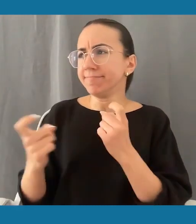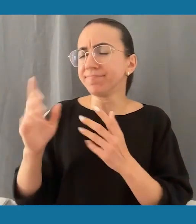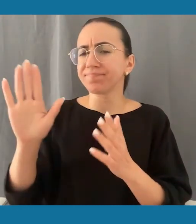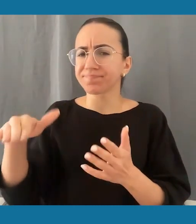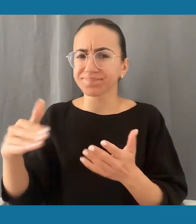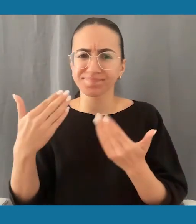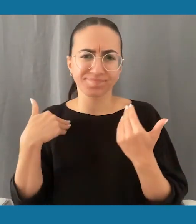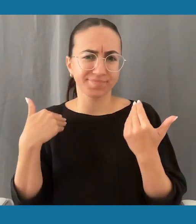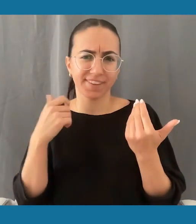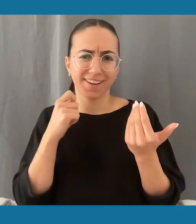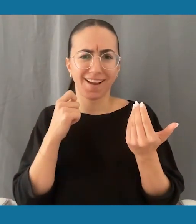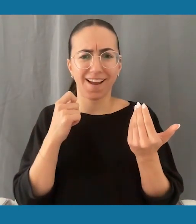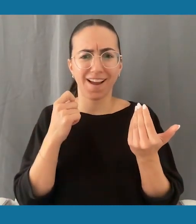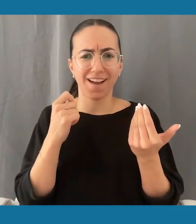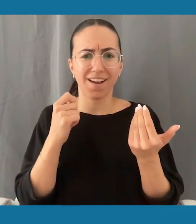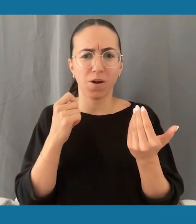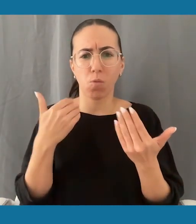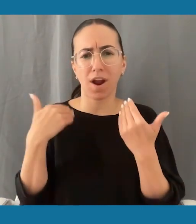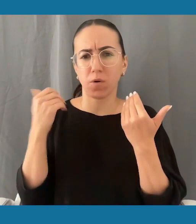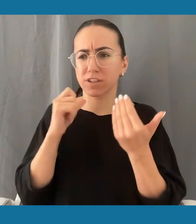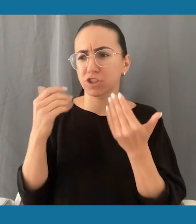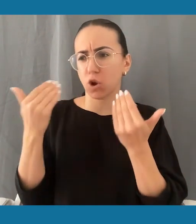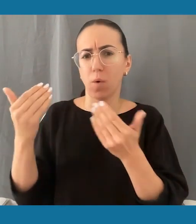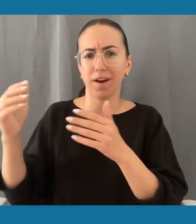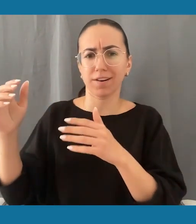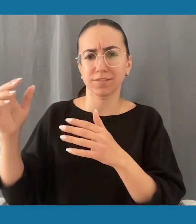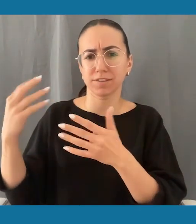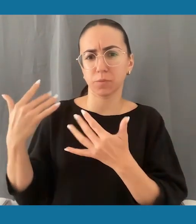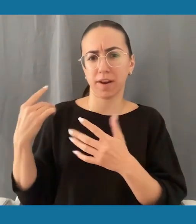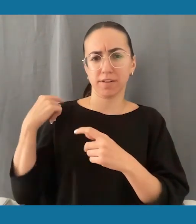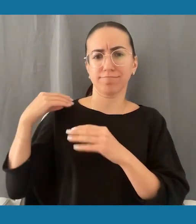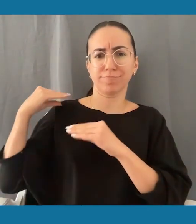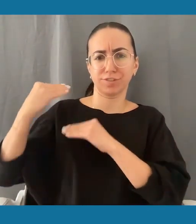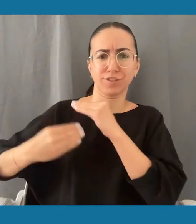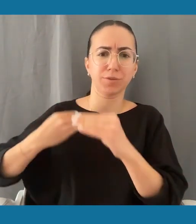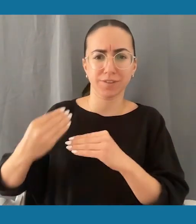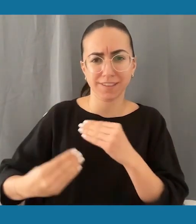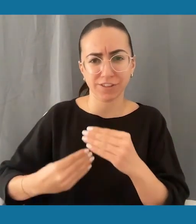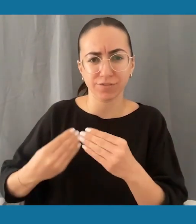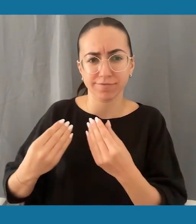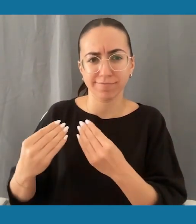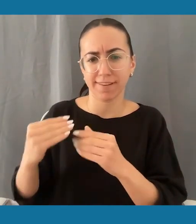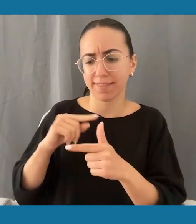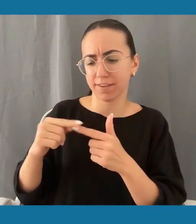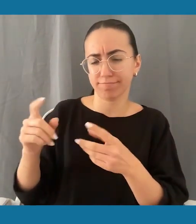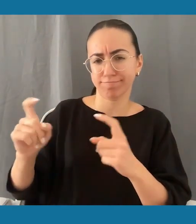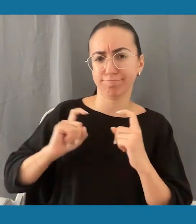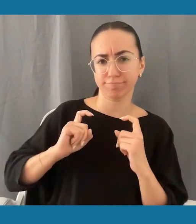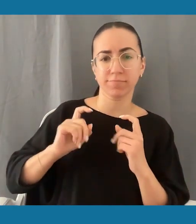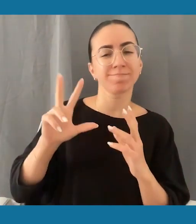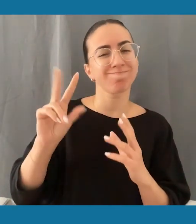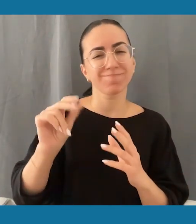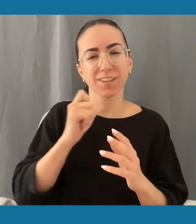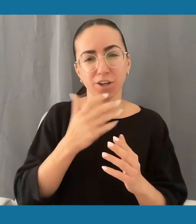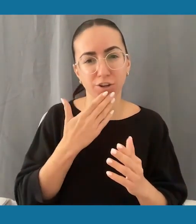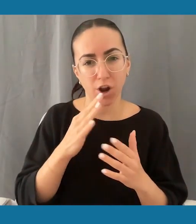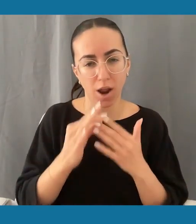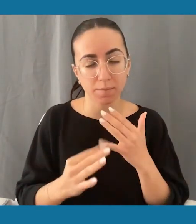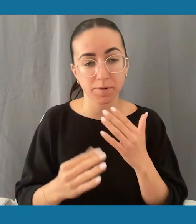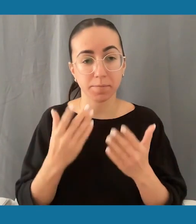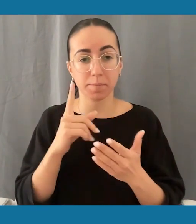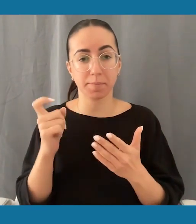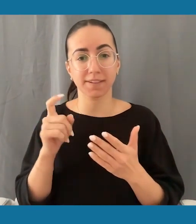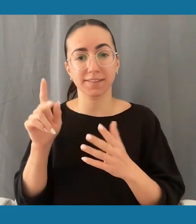why don't I just disinherit so-and-so? Well, that's not a very good option, is it? Because so-and-so is probably a